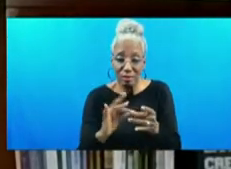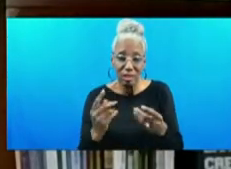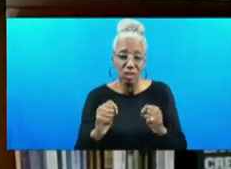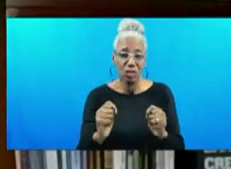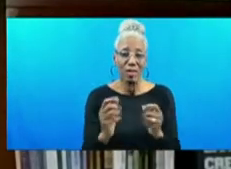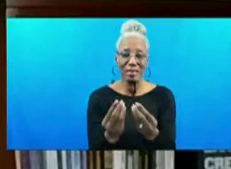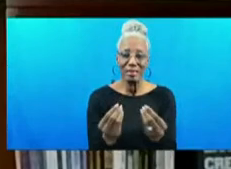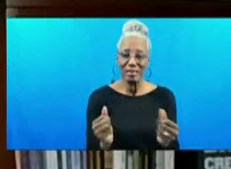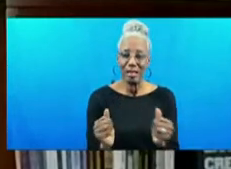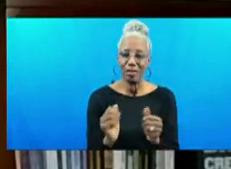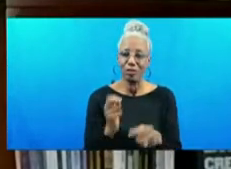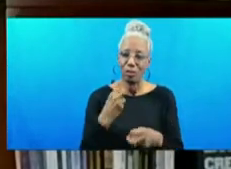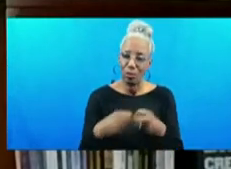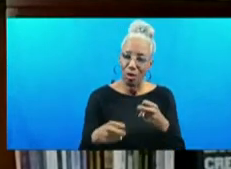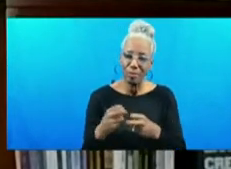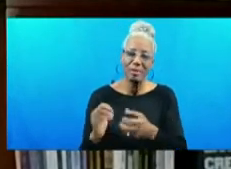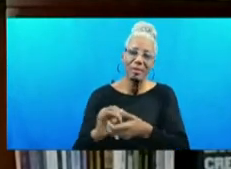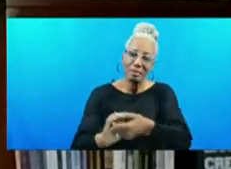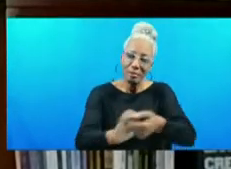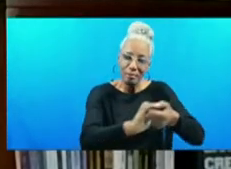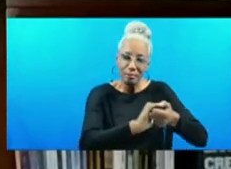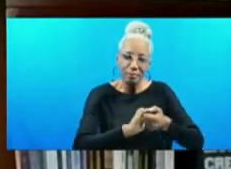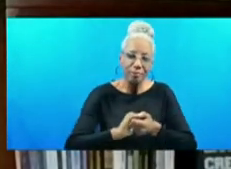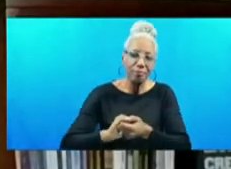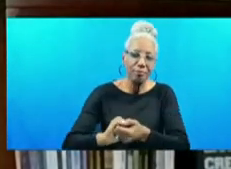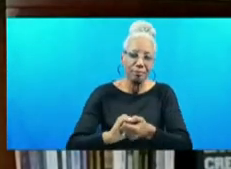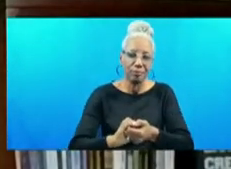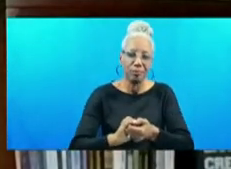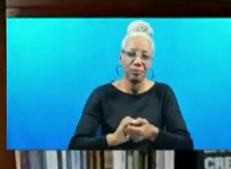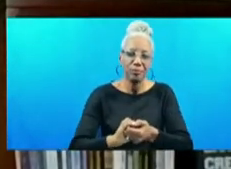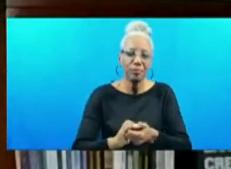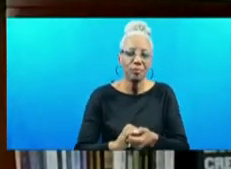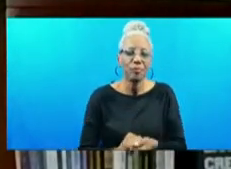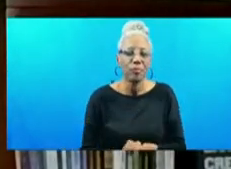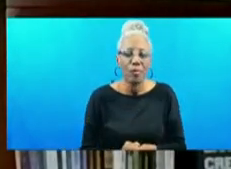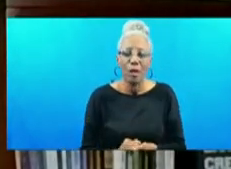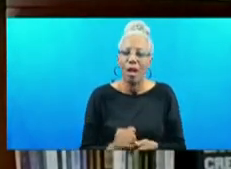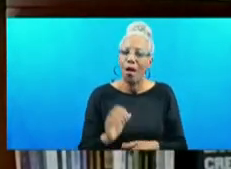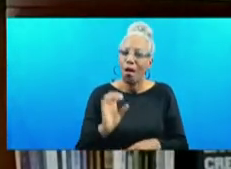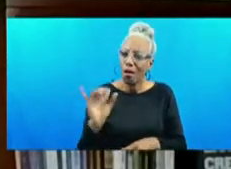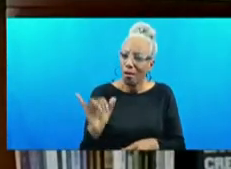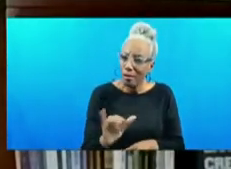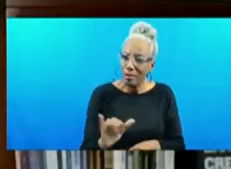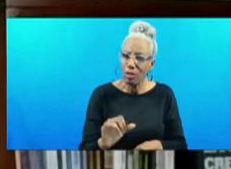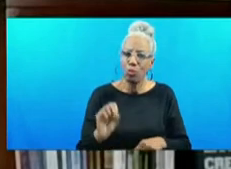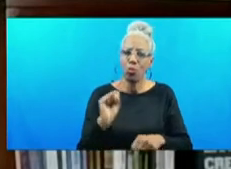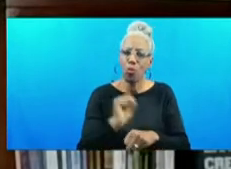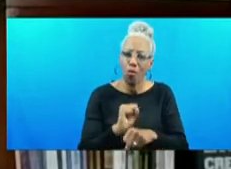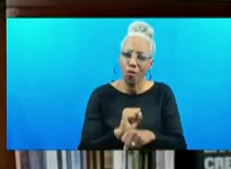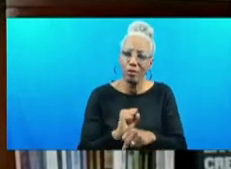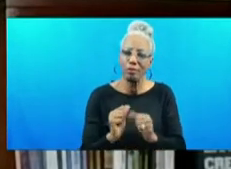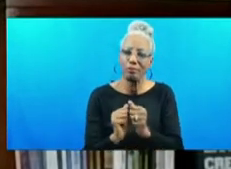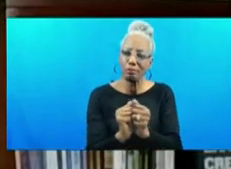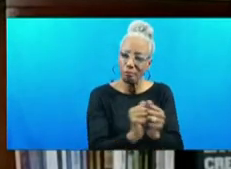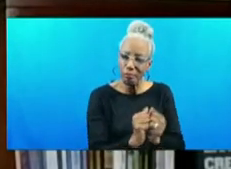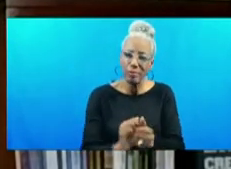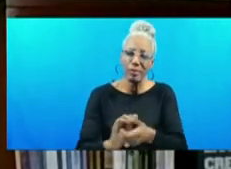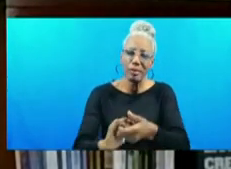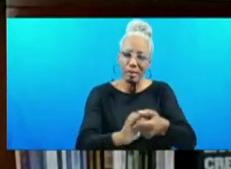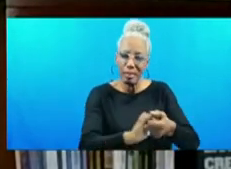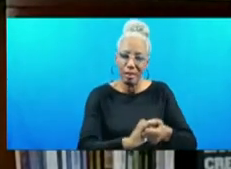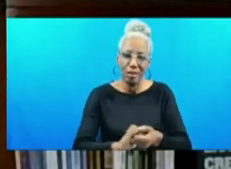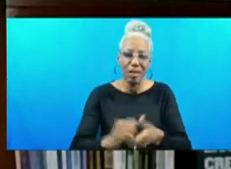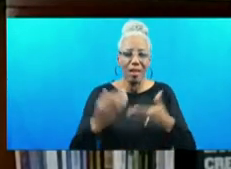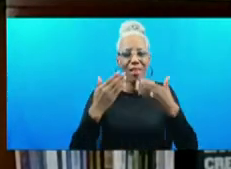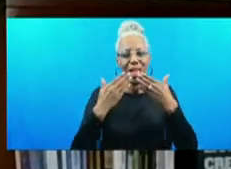community that we all must own together and actively work on together. So thank you for that. I know I said a